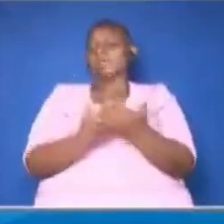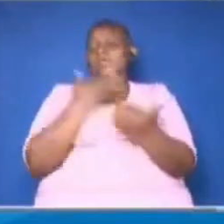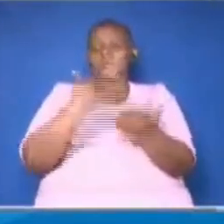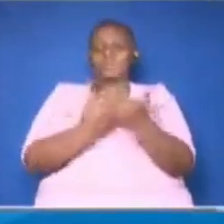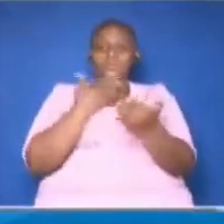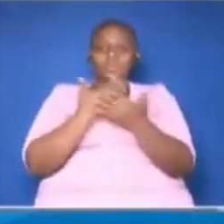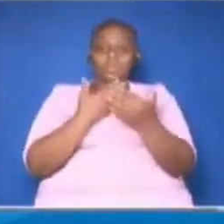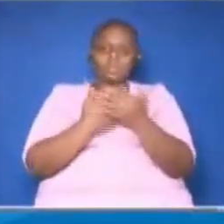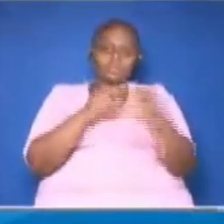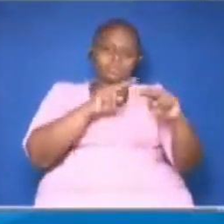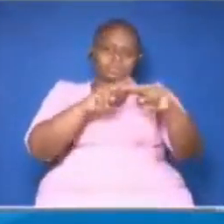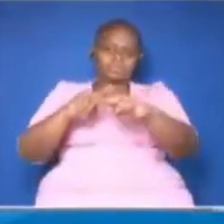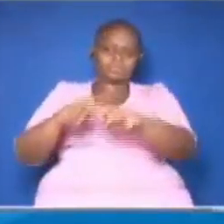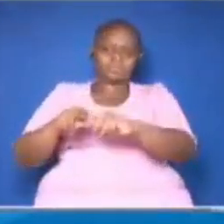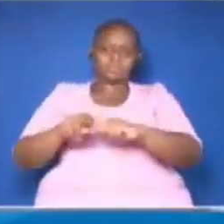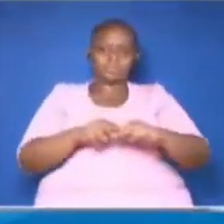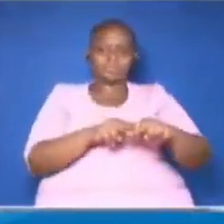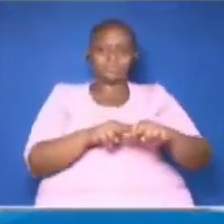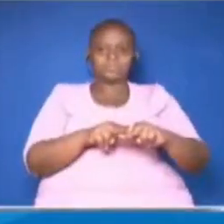Asanteni sana mnaweza keti chini.